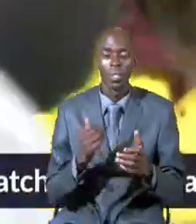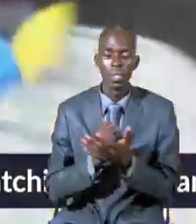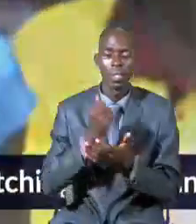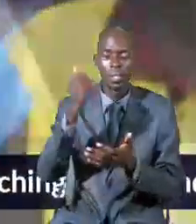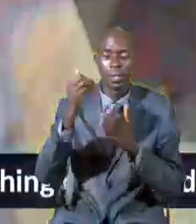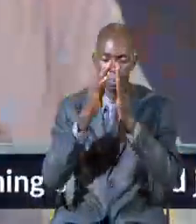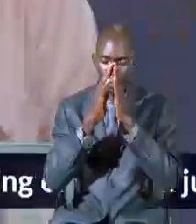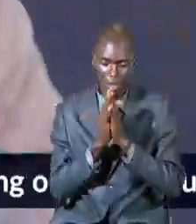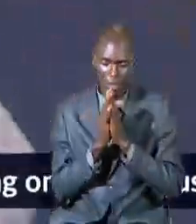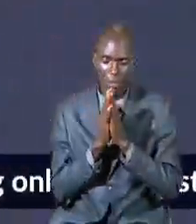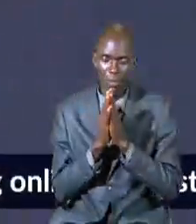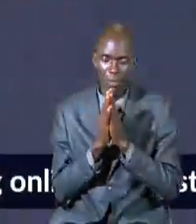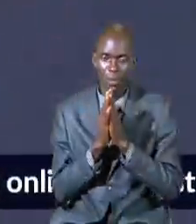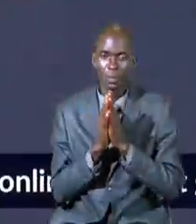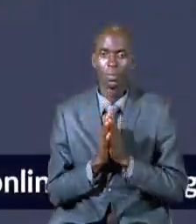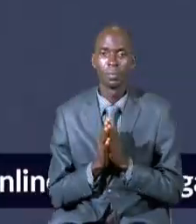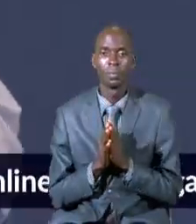Amen.